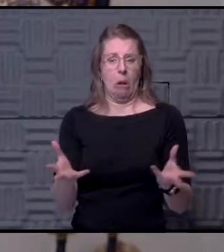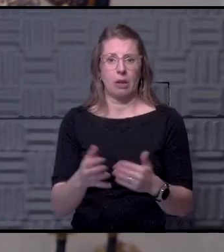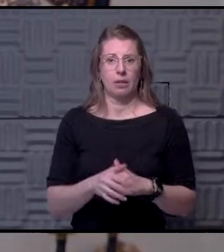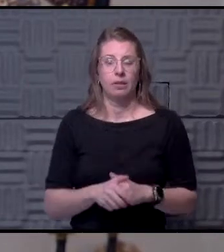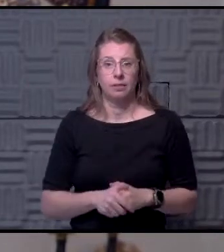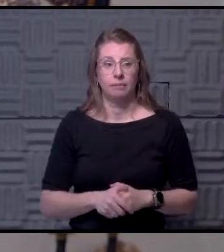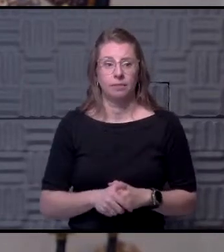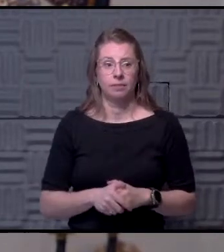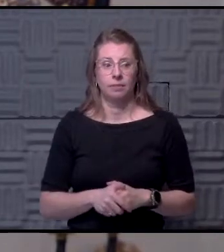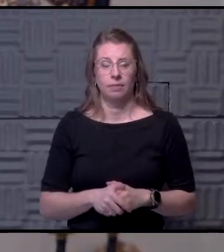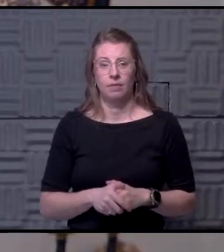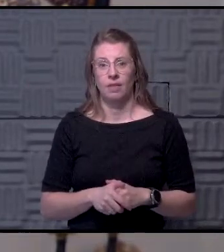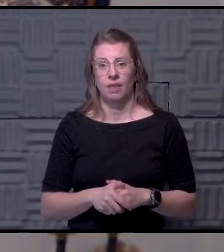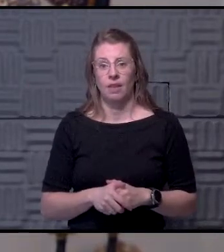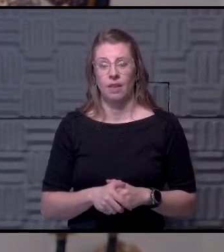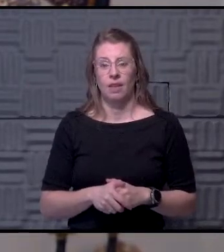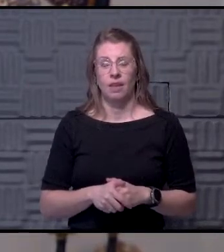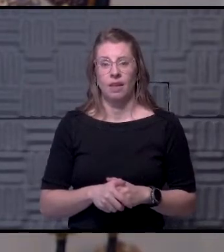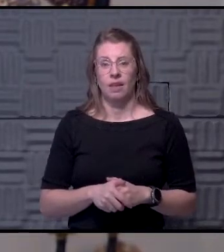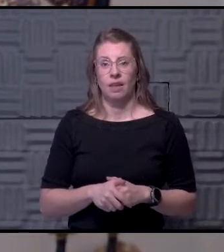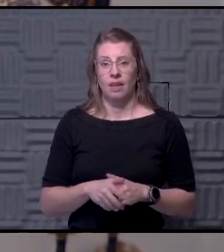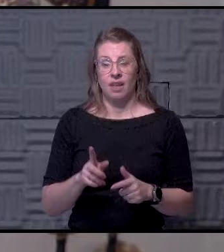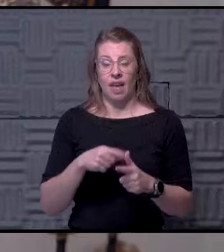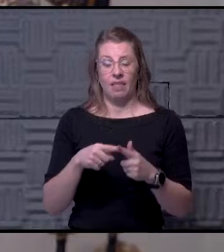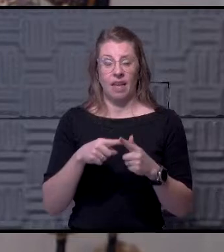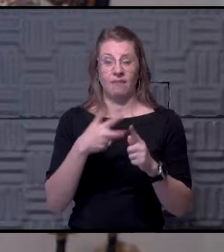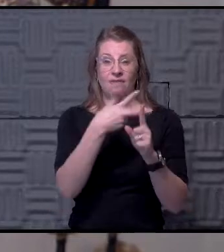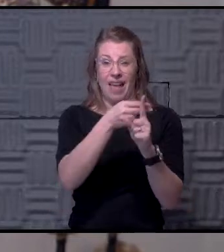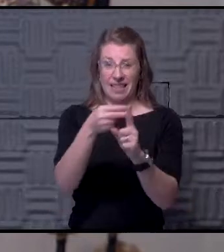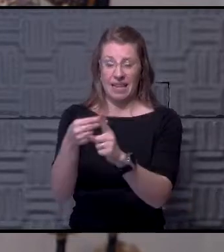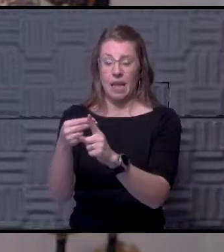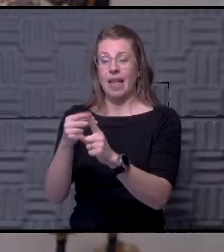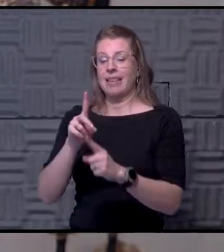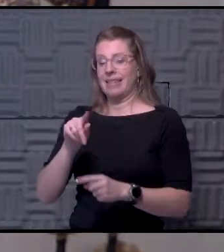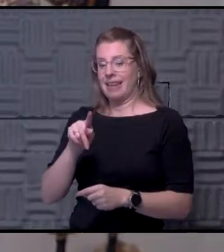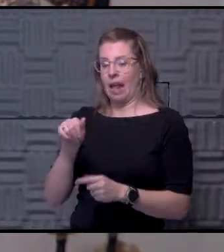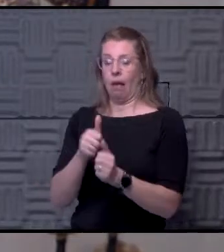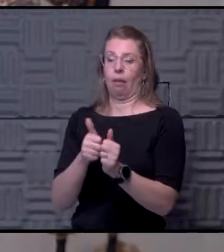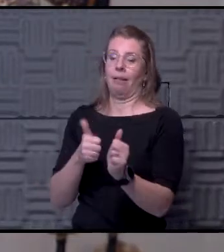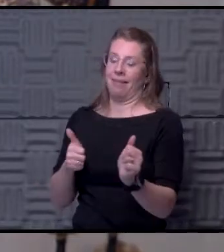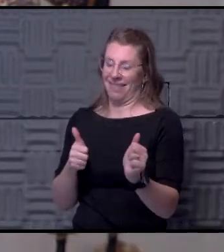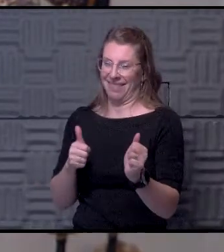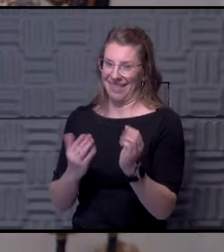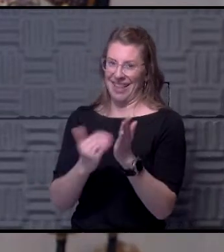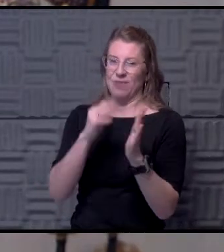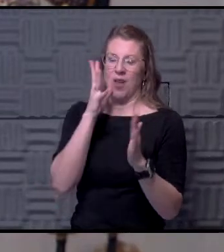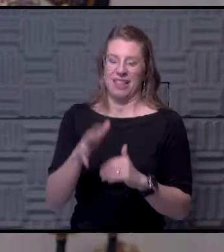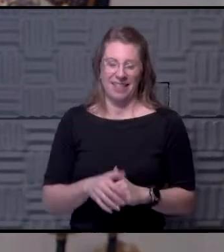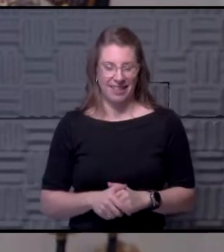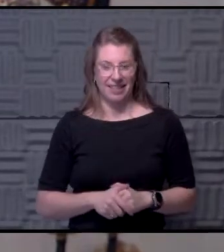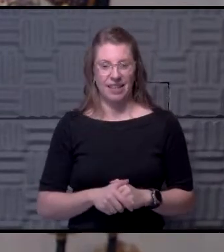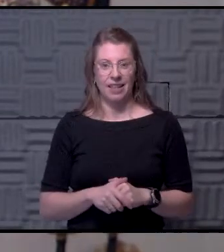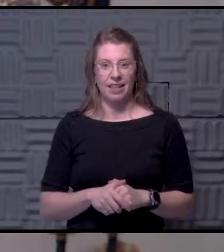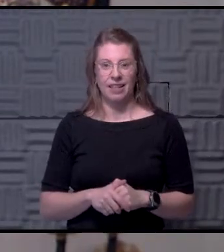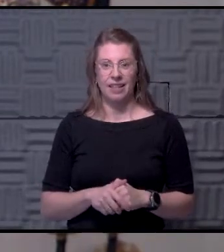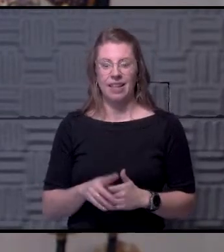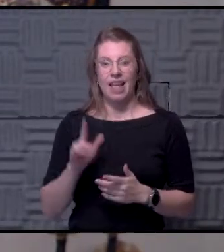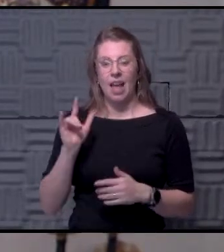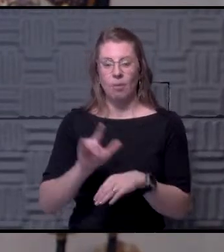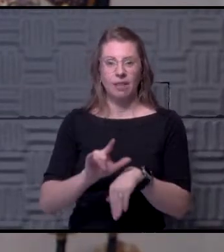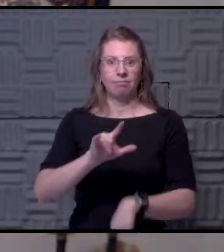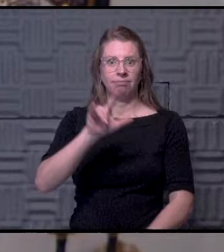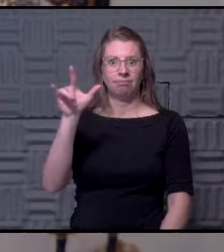of vaccination done, and the data reporting will lag. And because they didn't fly, the airplanes weren't flying, and